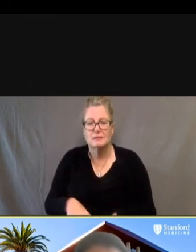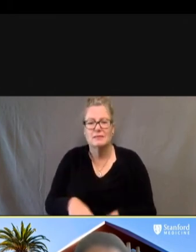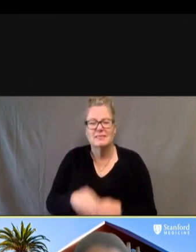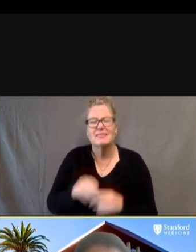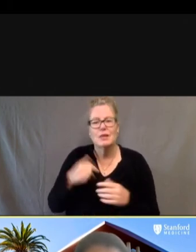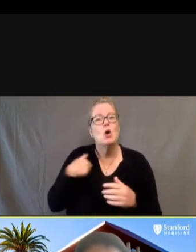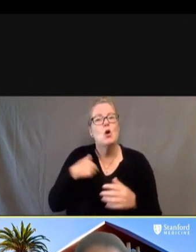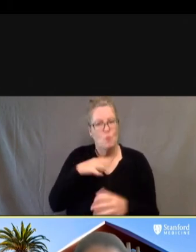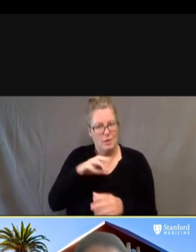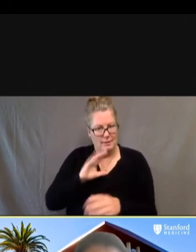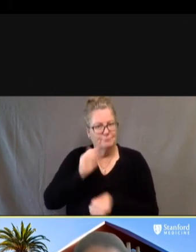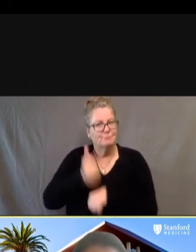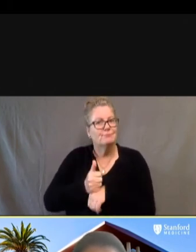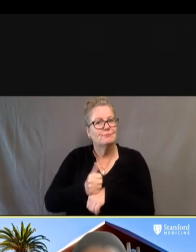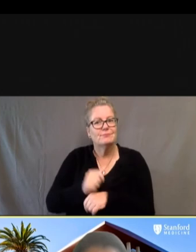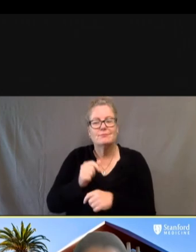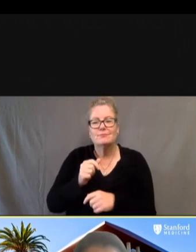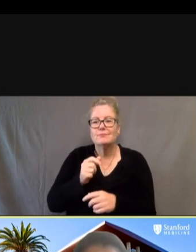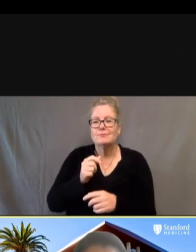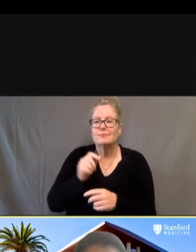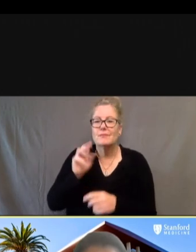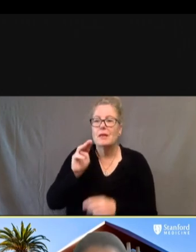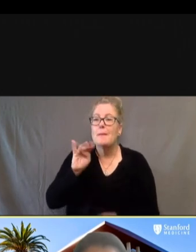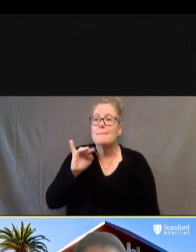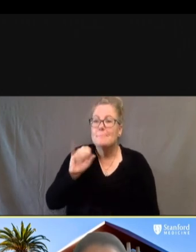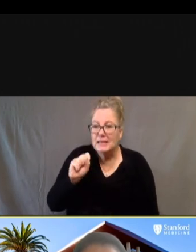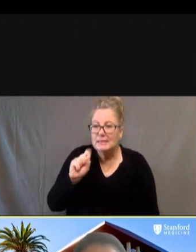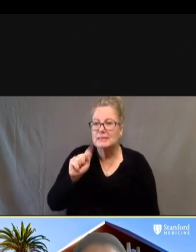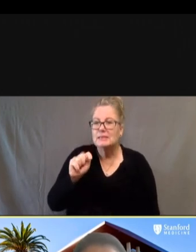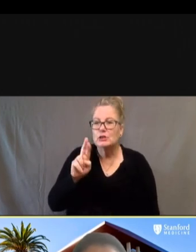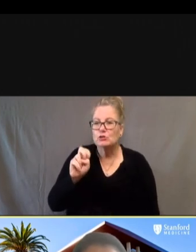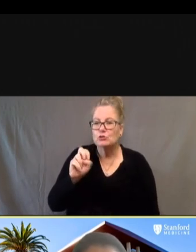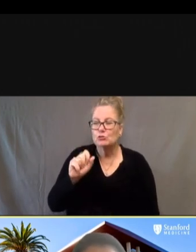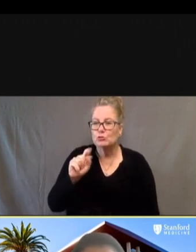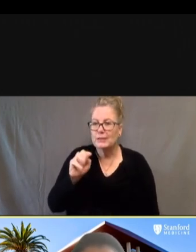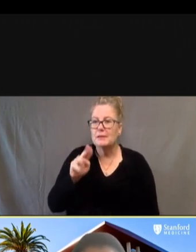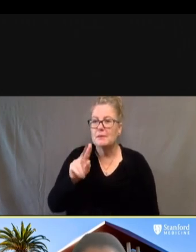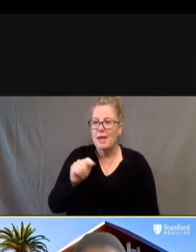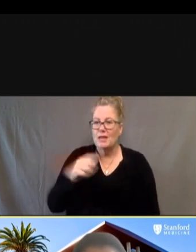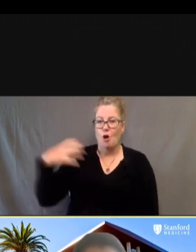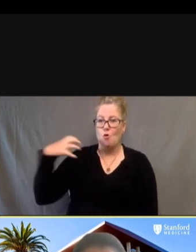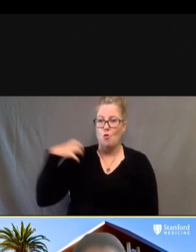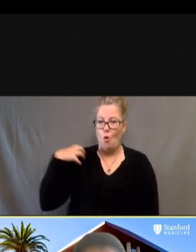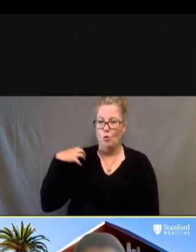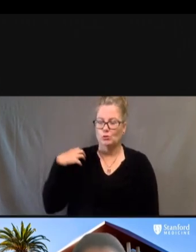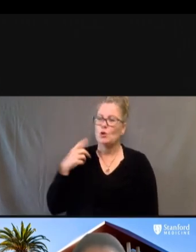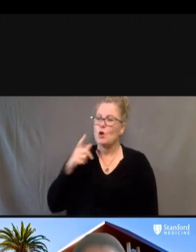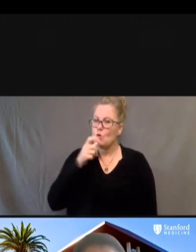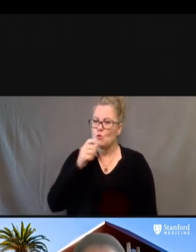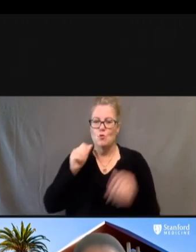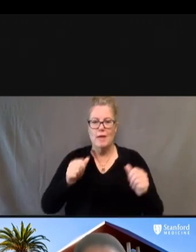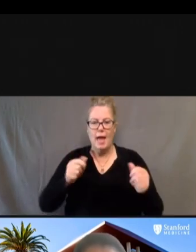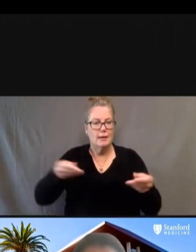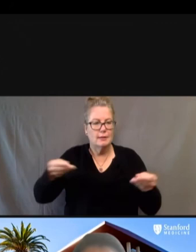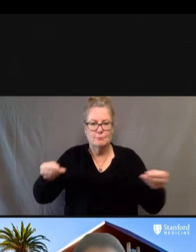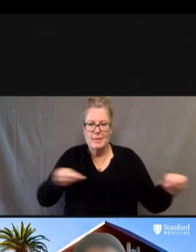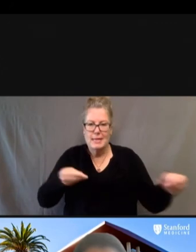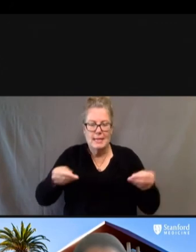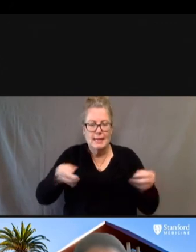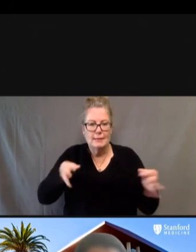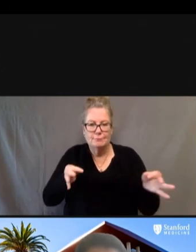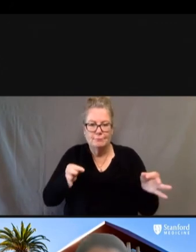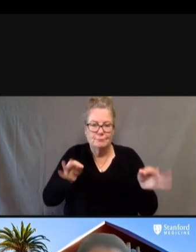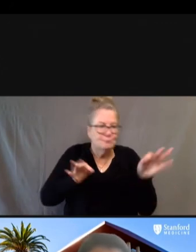coach that specifically is trained and focused on discussing issues of ableism when they come up with